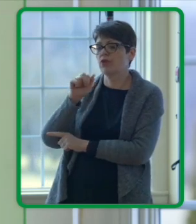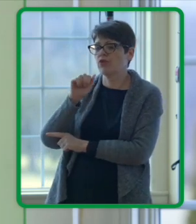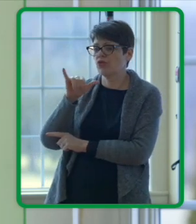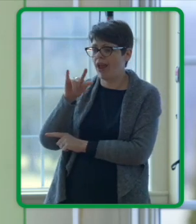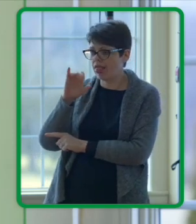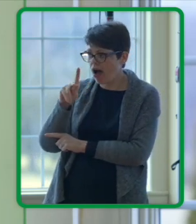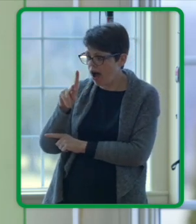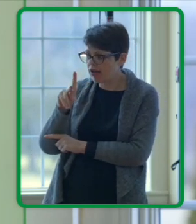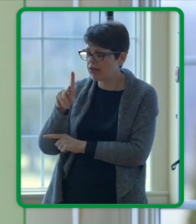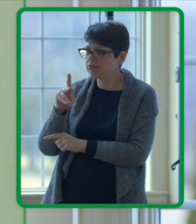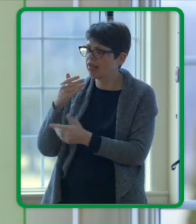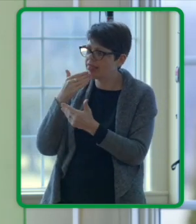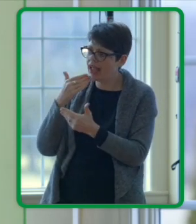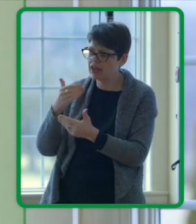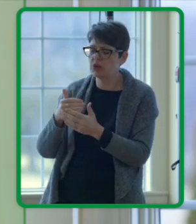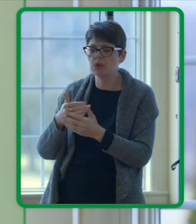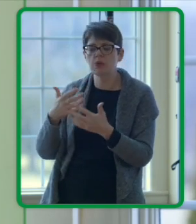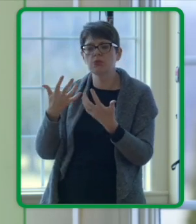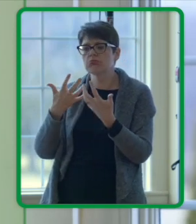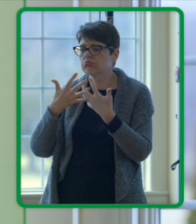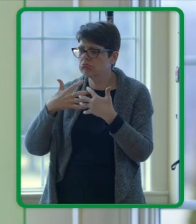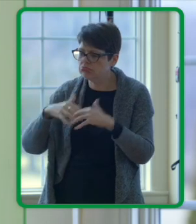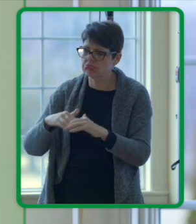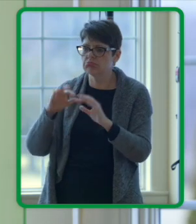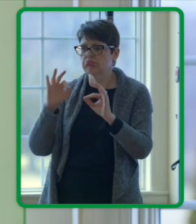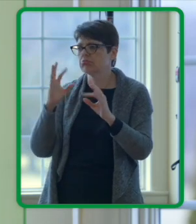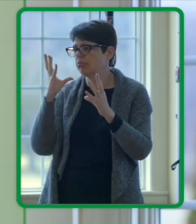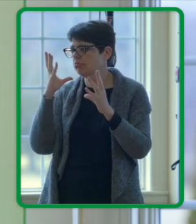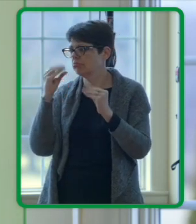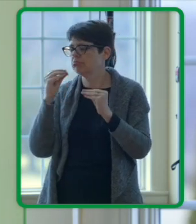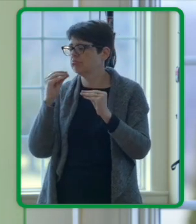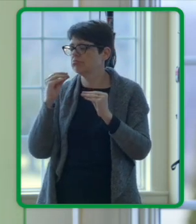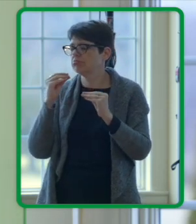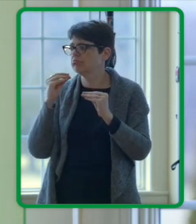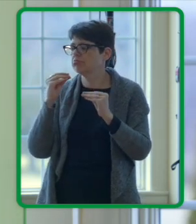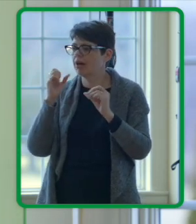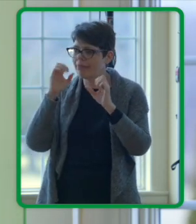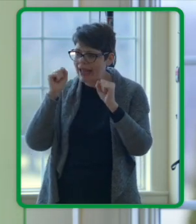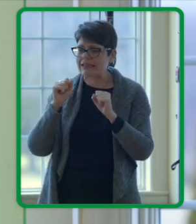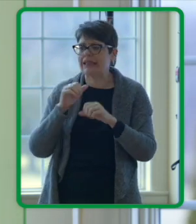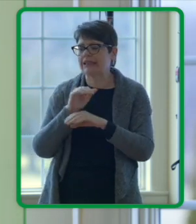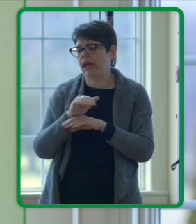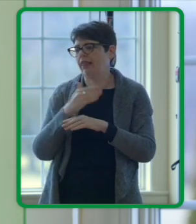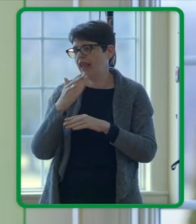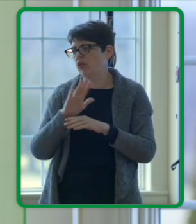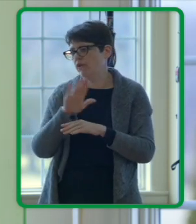thank you. You've all done an amazing job in making this night possible.